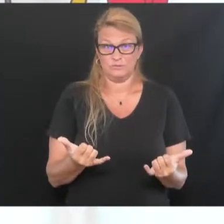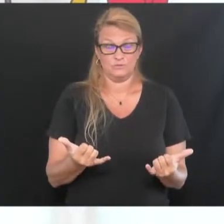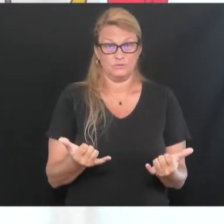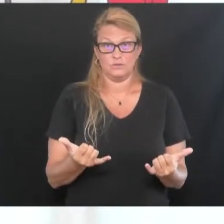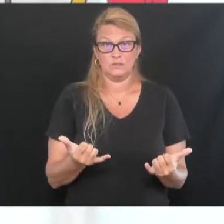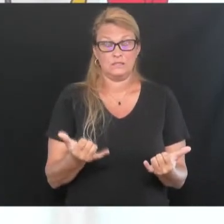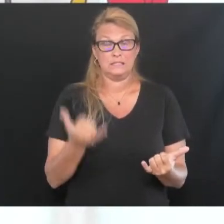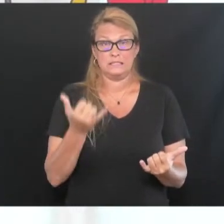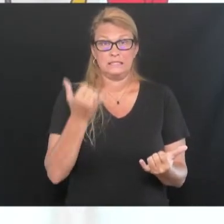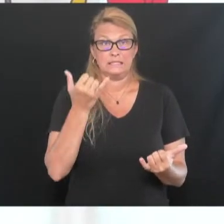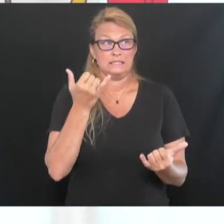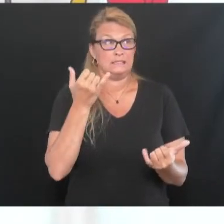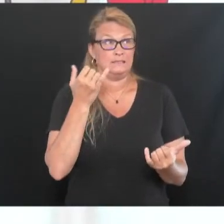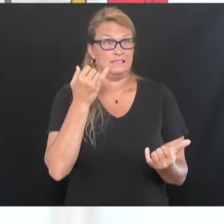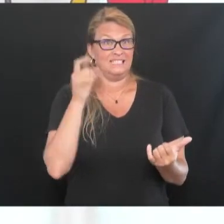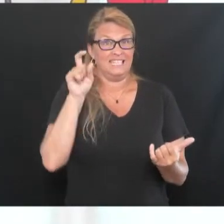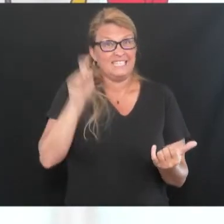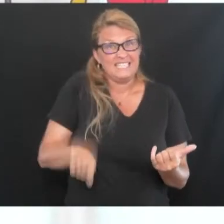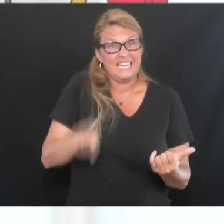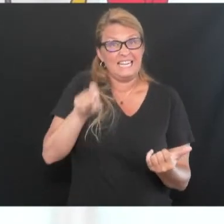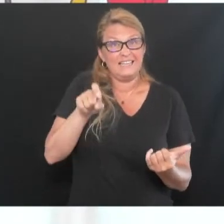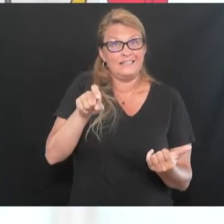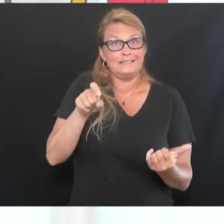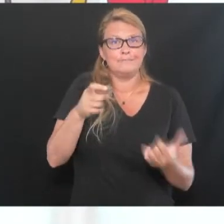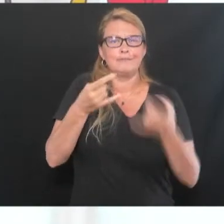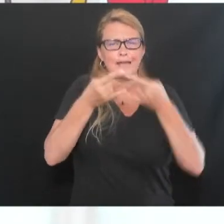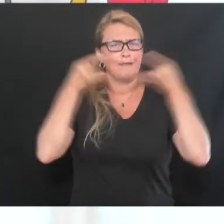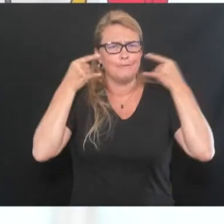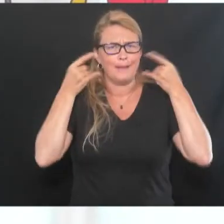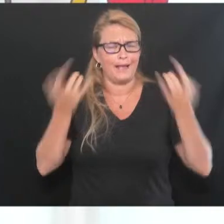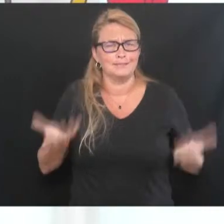do I see a need for us to have masks.